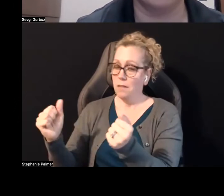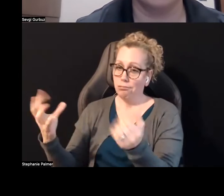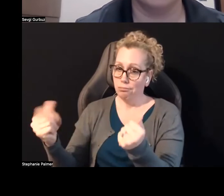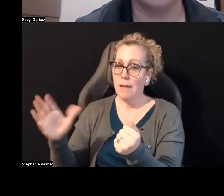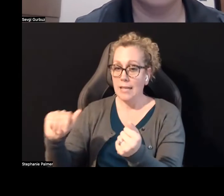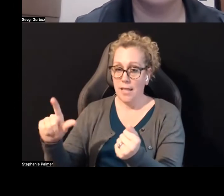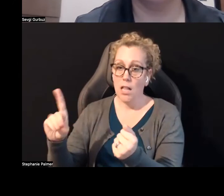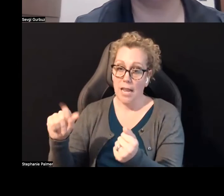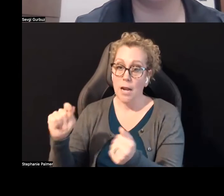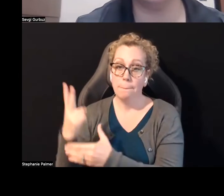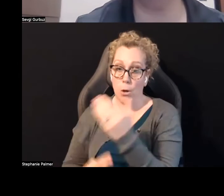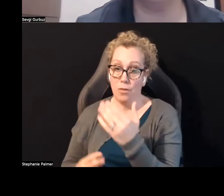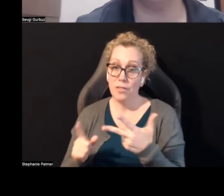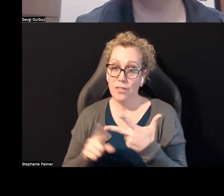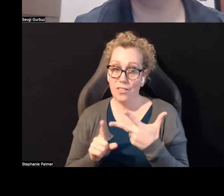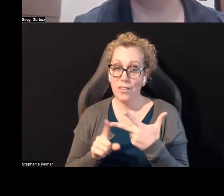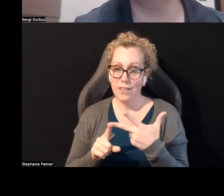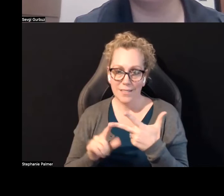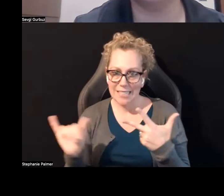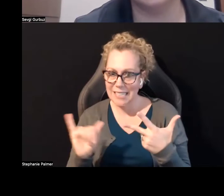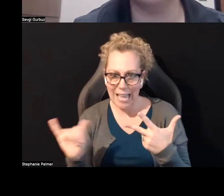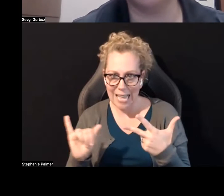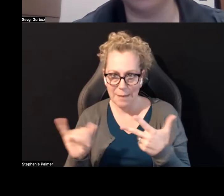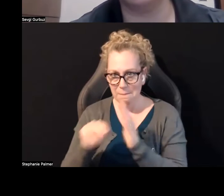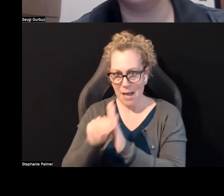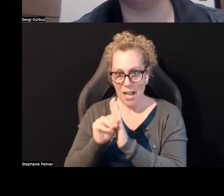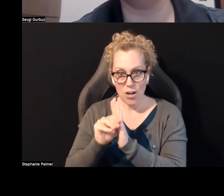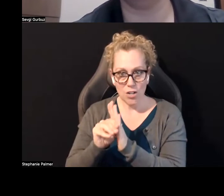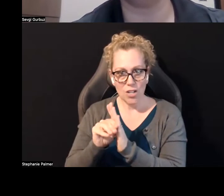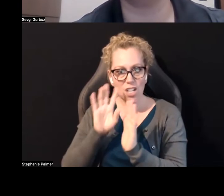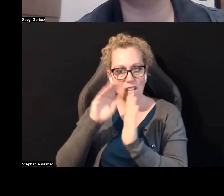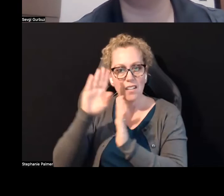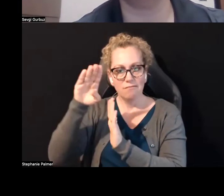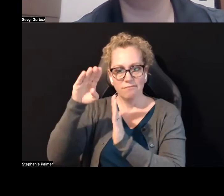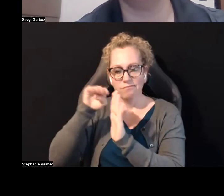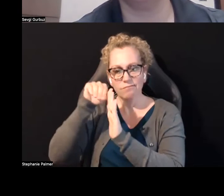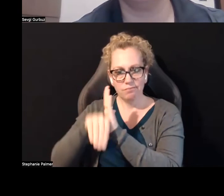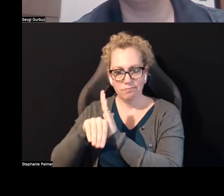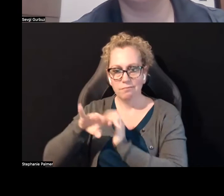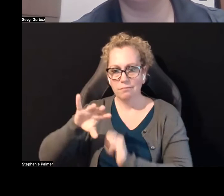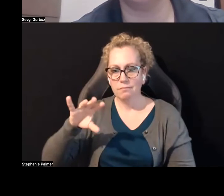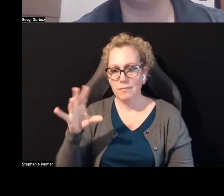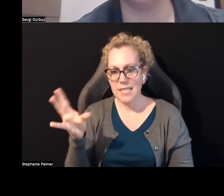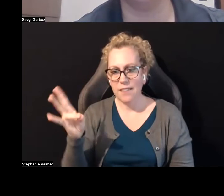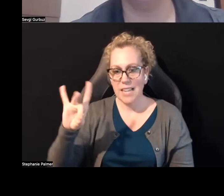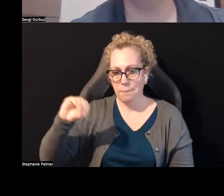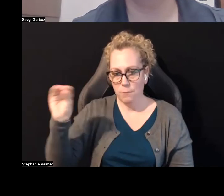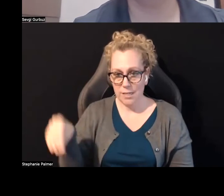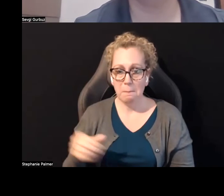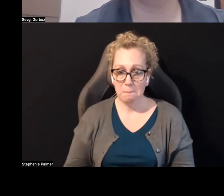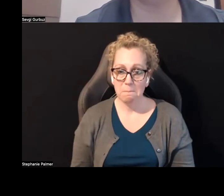data. The same model now drops to 78%. Okay,